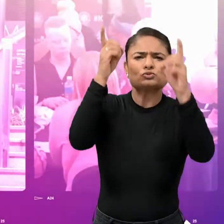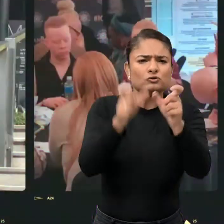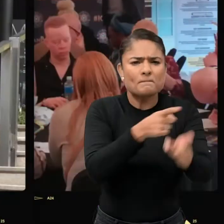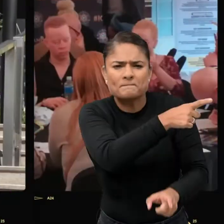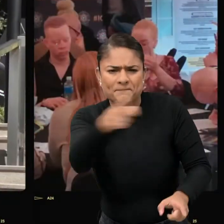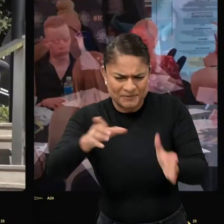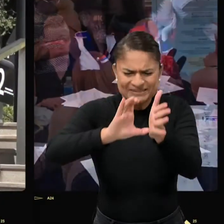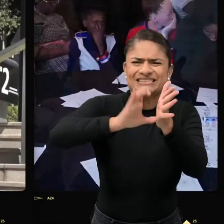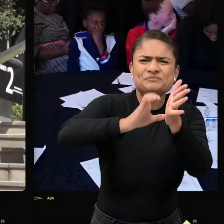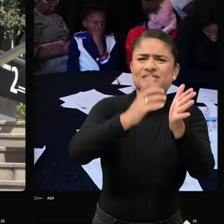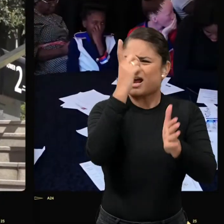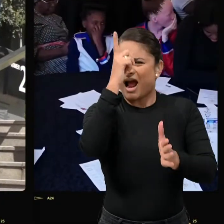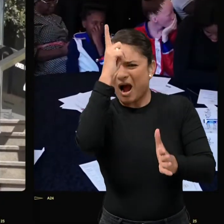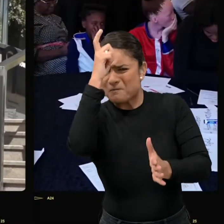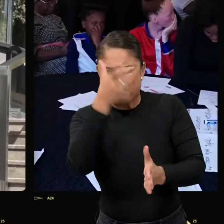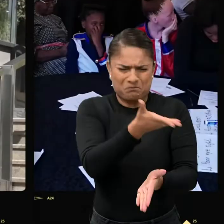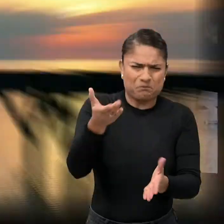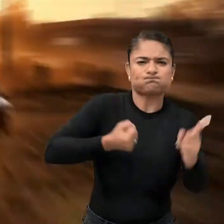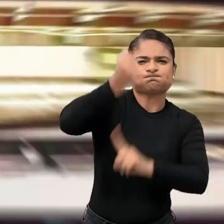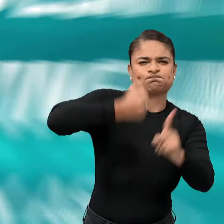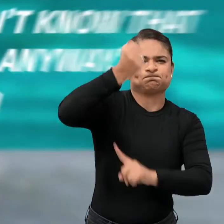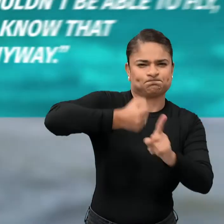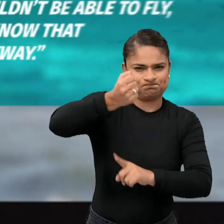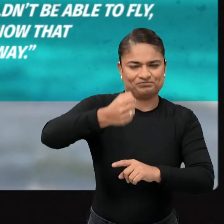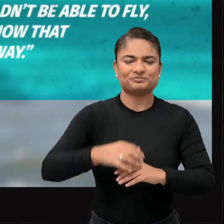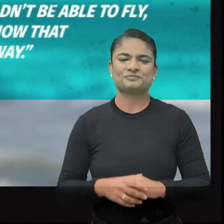to help protect individuals with albinism.